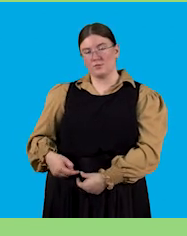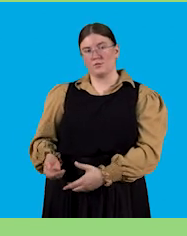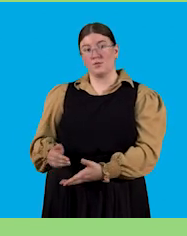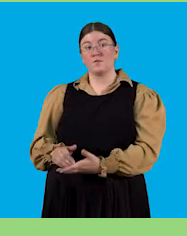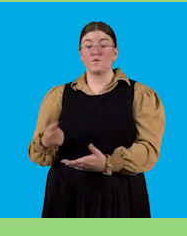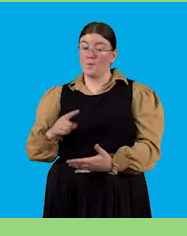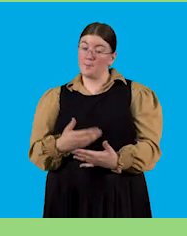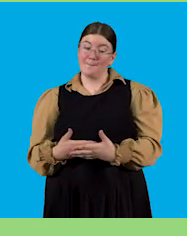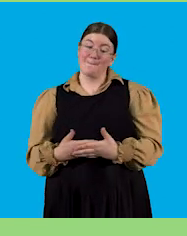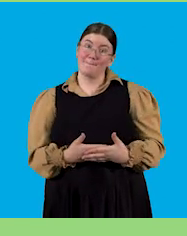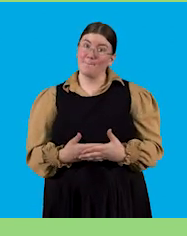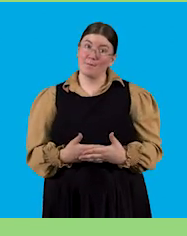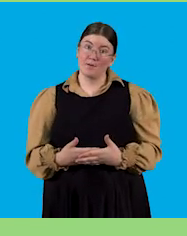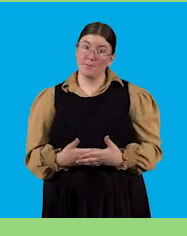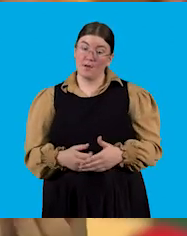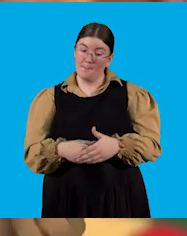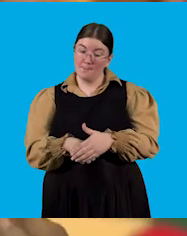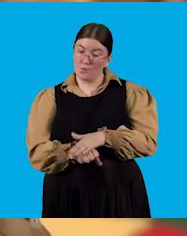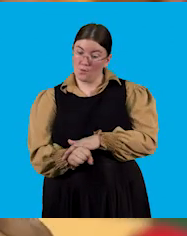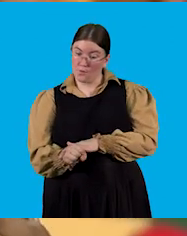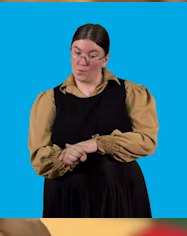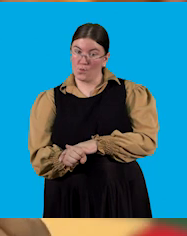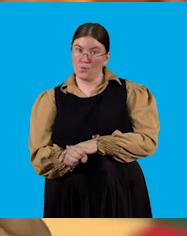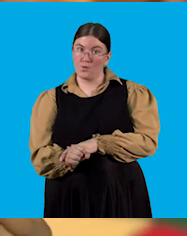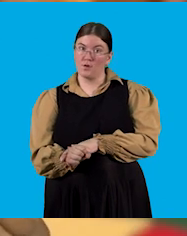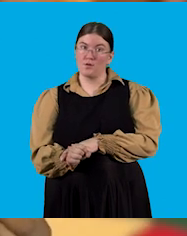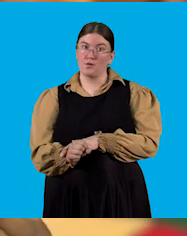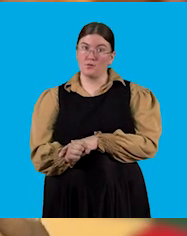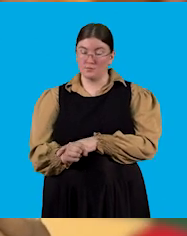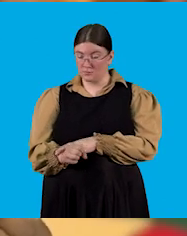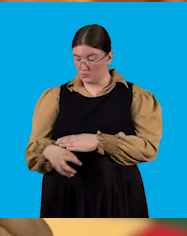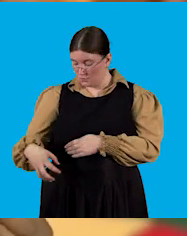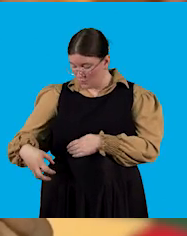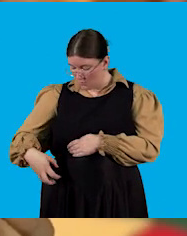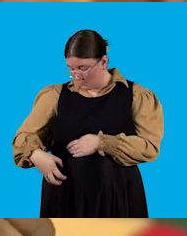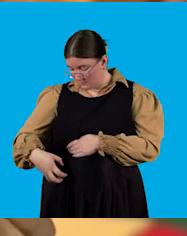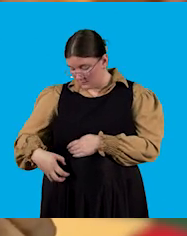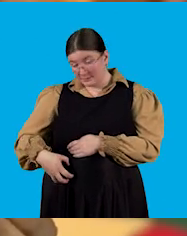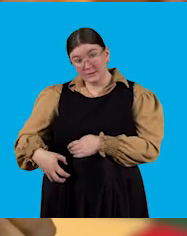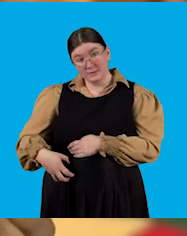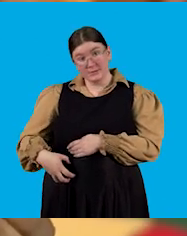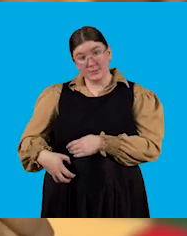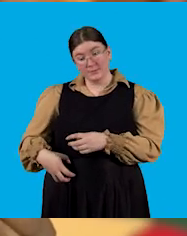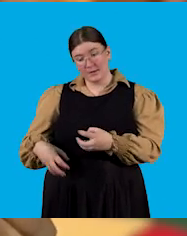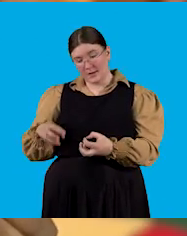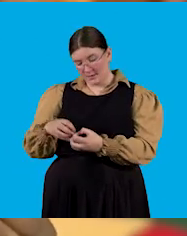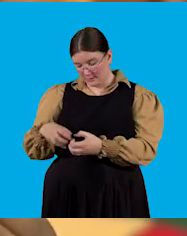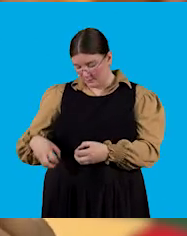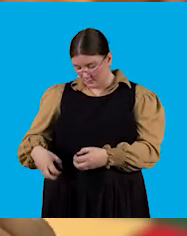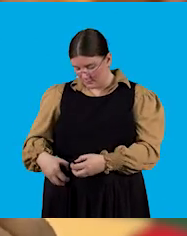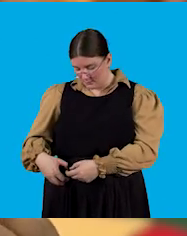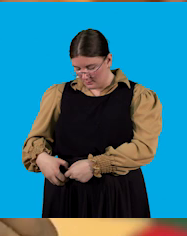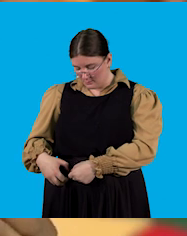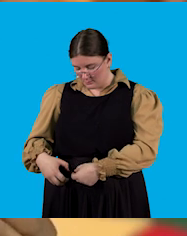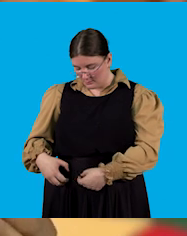to be born or fertilization to take place, the ovaries will release an egg cell,